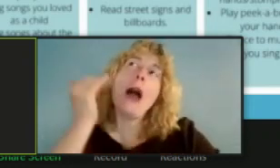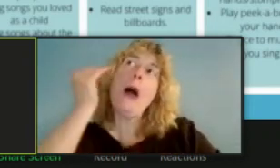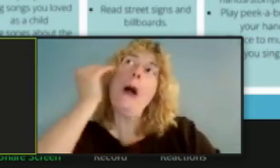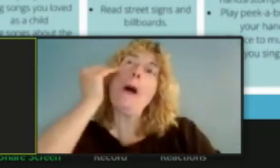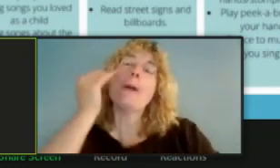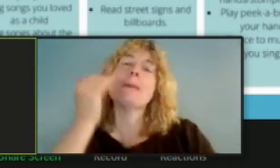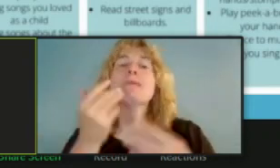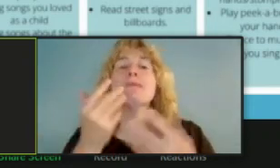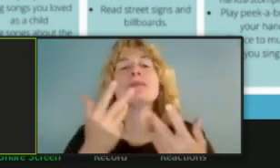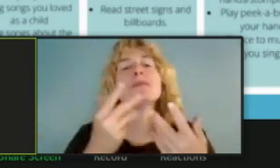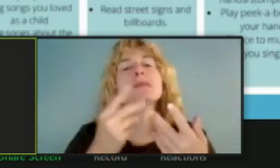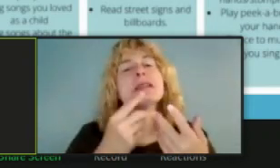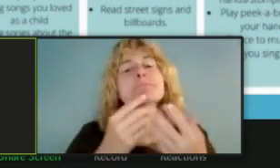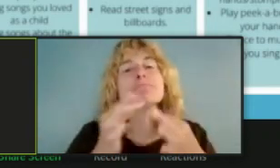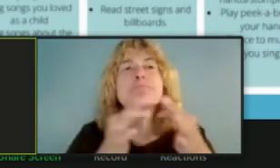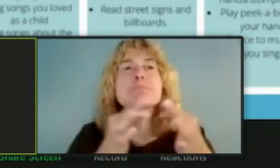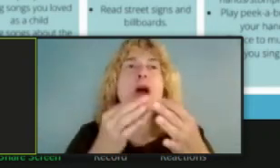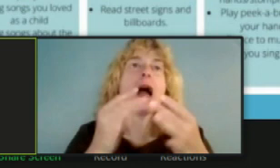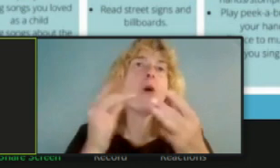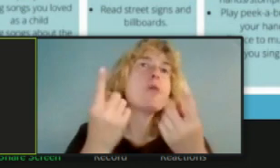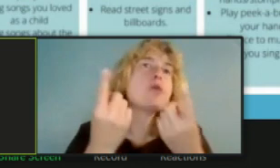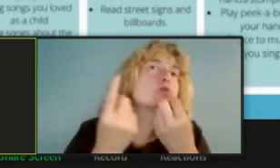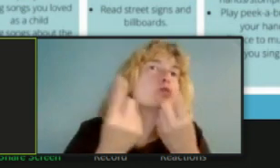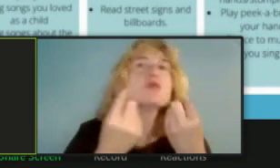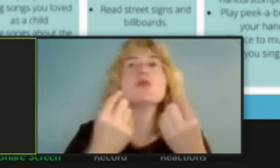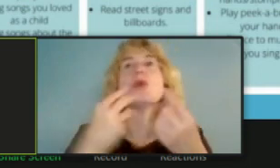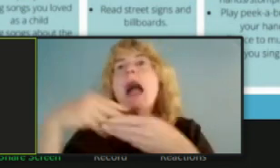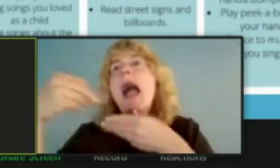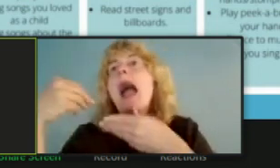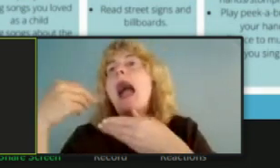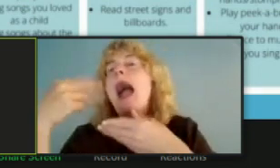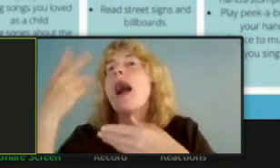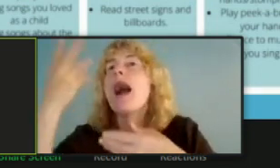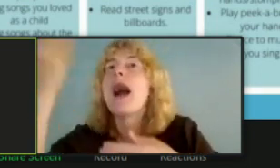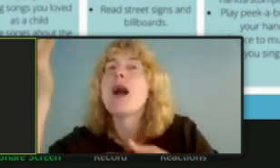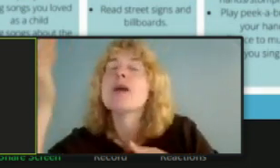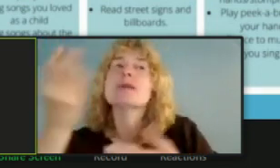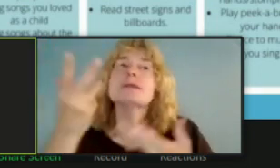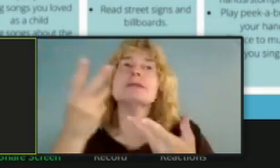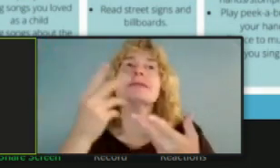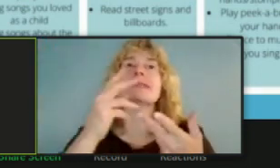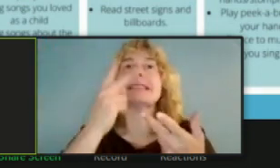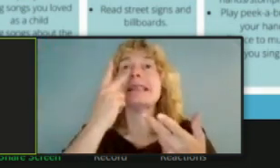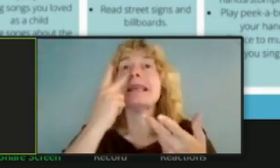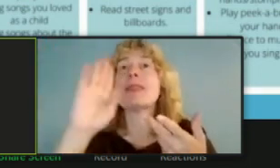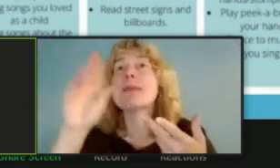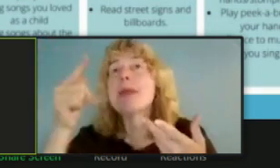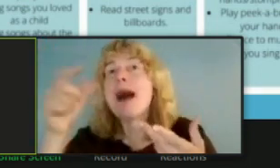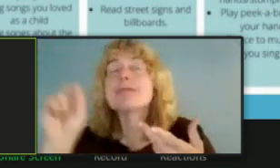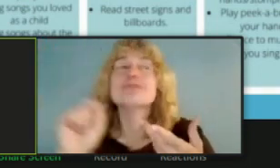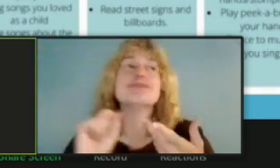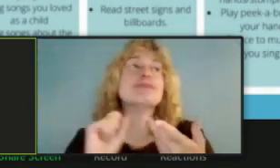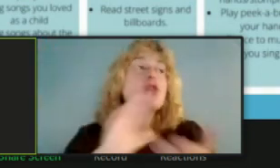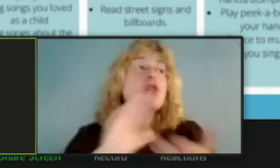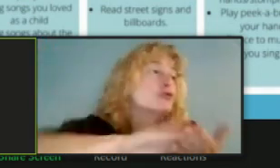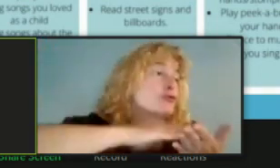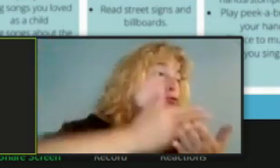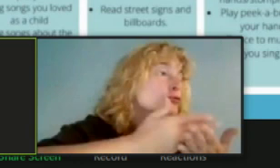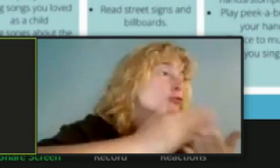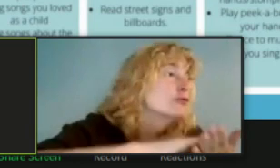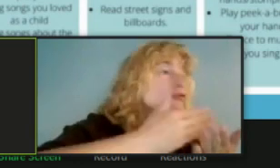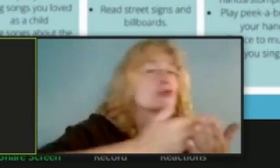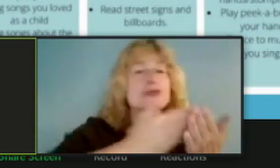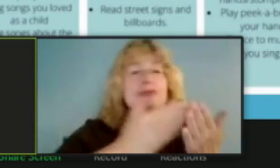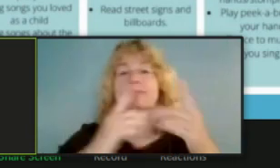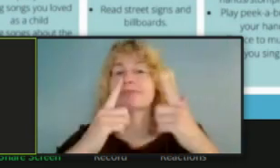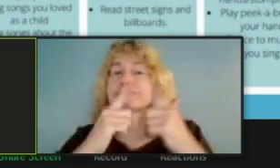next, like going outside, seeing all the bugs, cooking, etc. 5